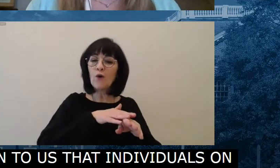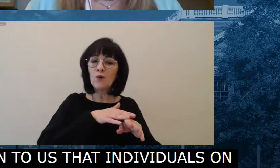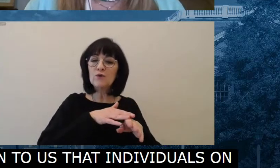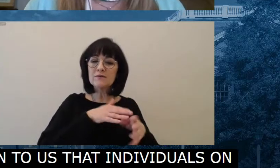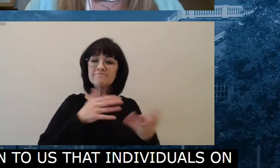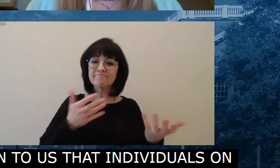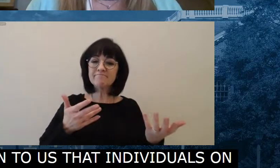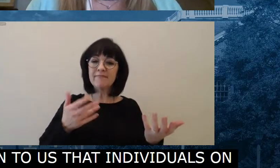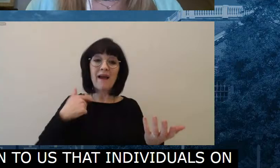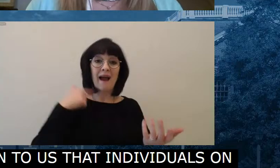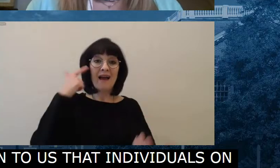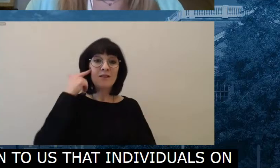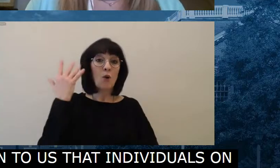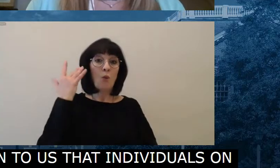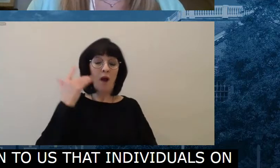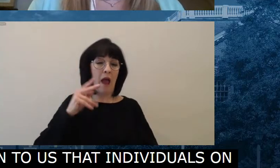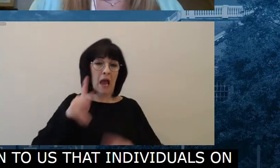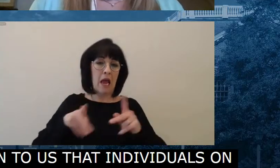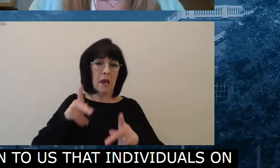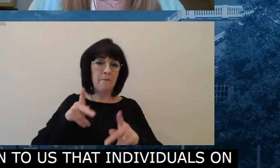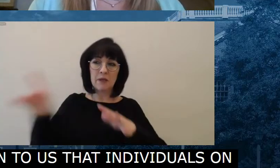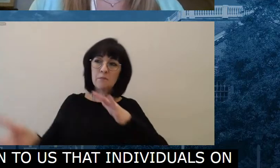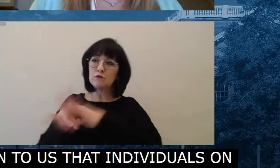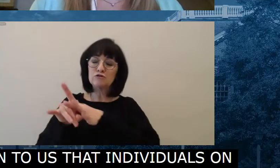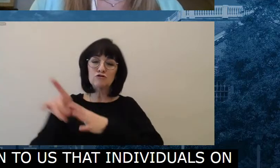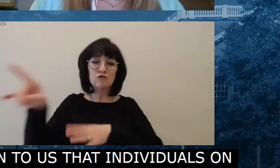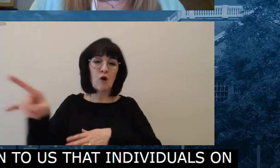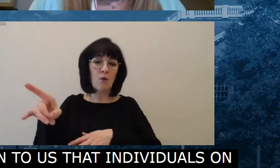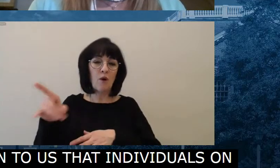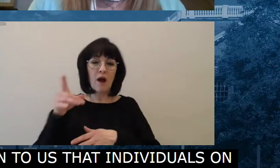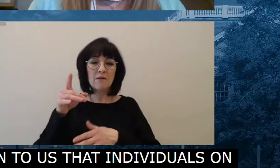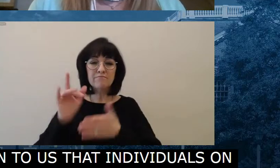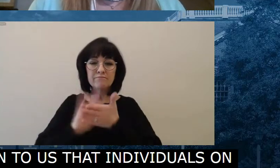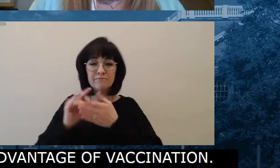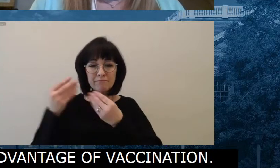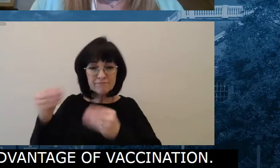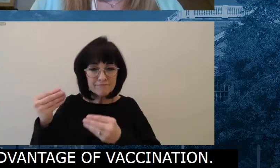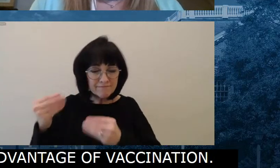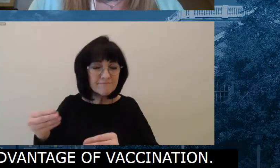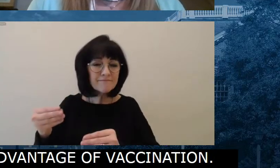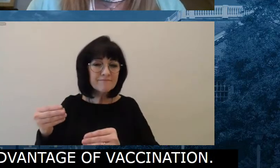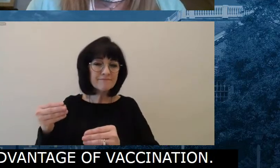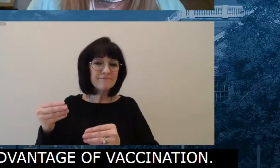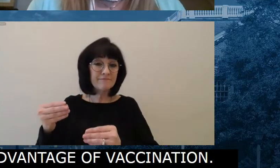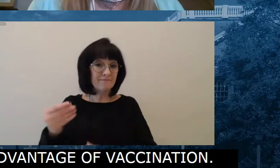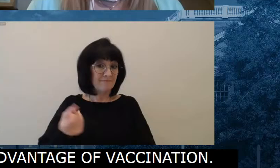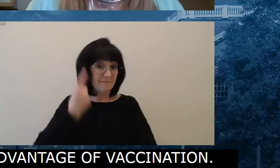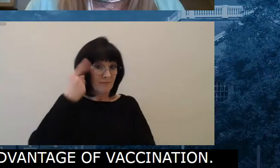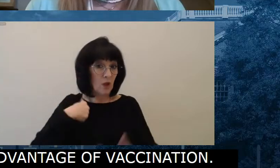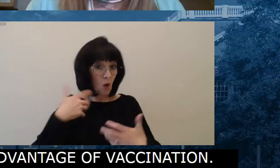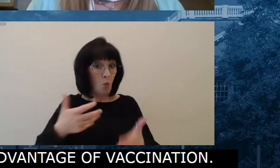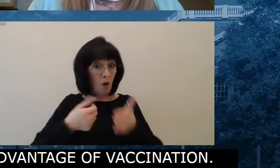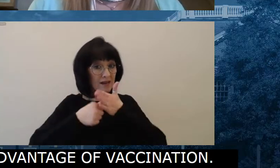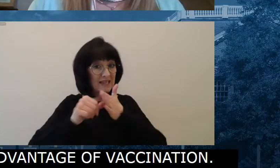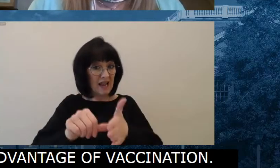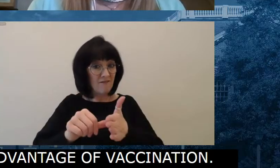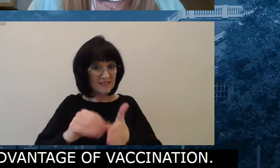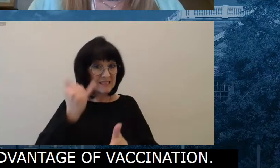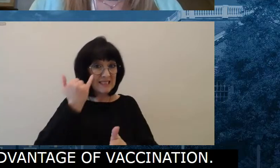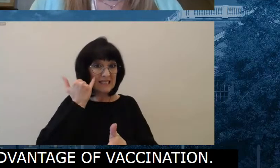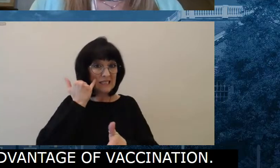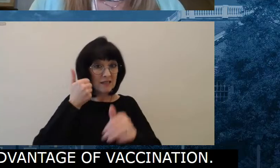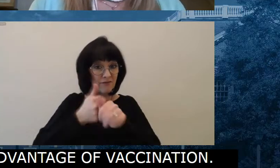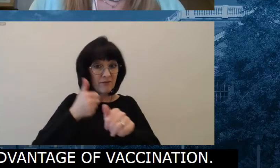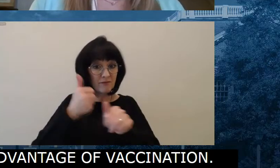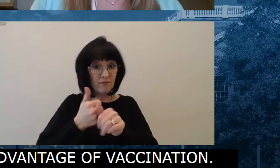taken advantage of vaccination. But again, we do really want to emphasize this is your last best chance. If you are on the wait